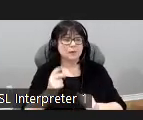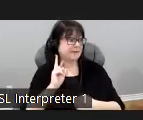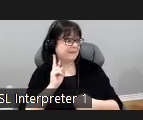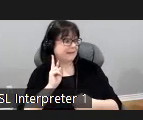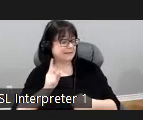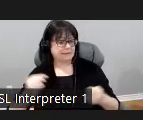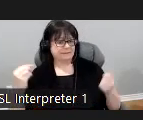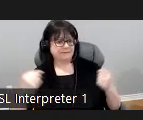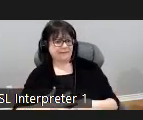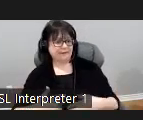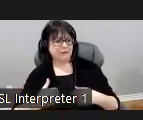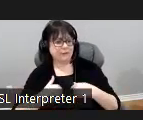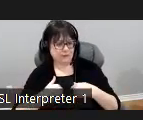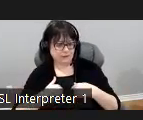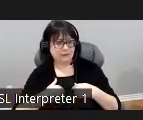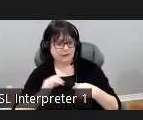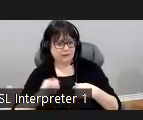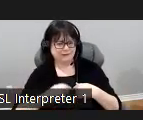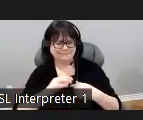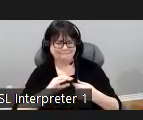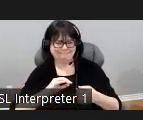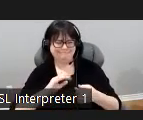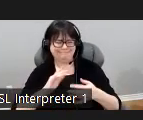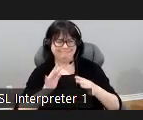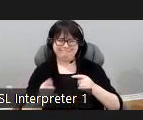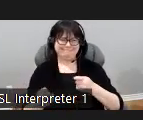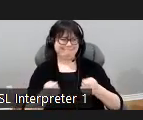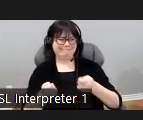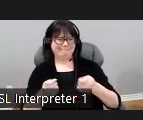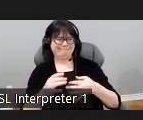to try to manage the ongoing threat of violence.